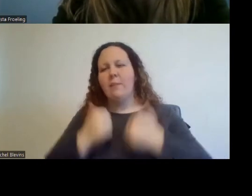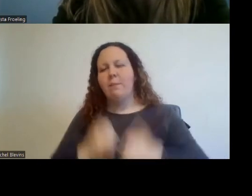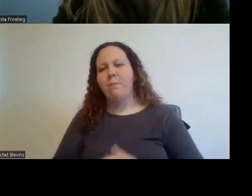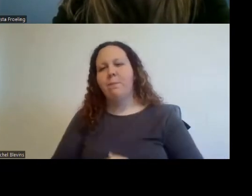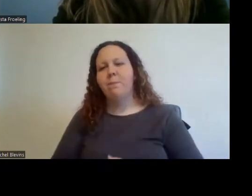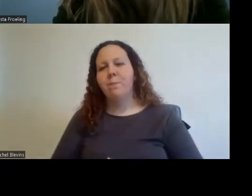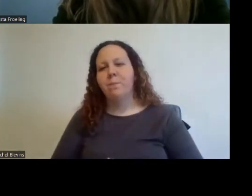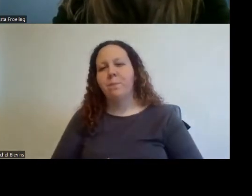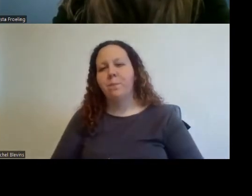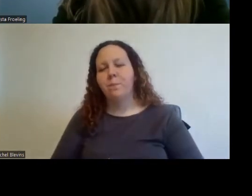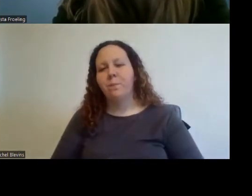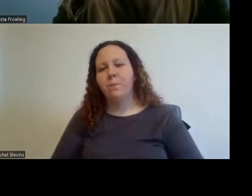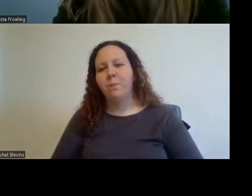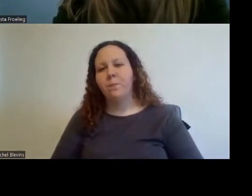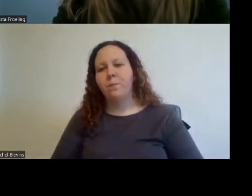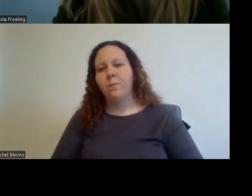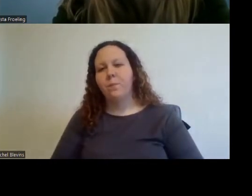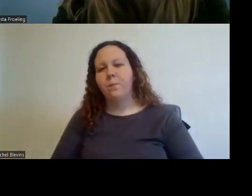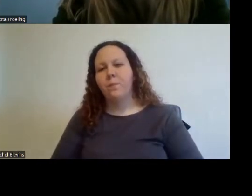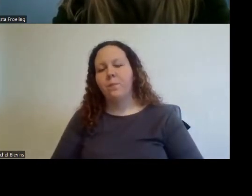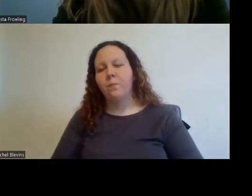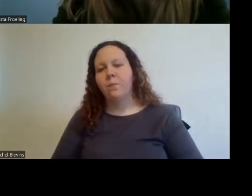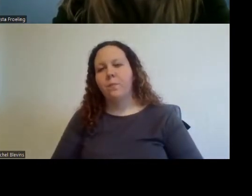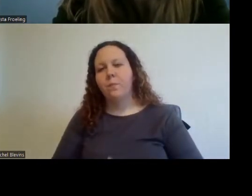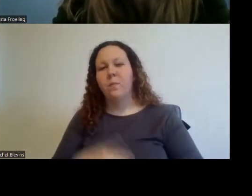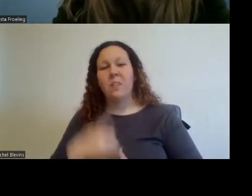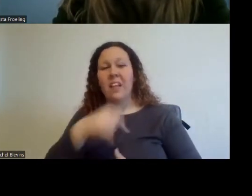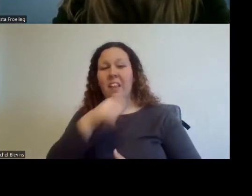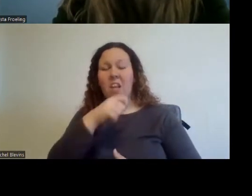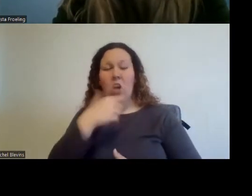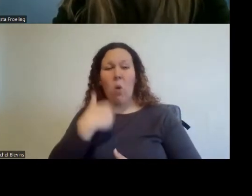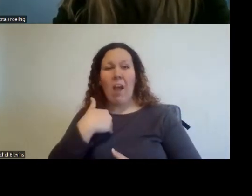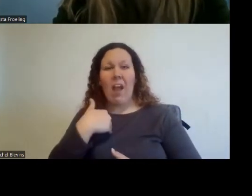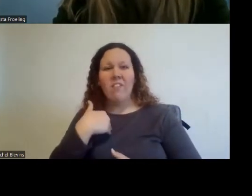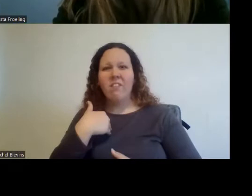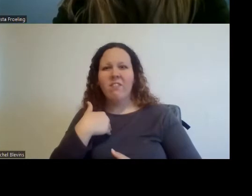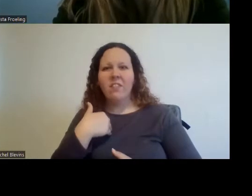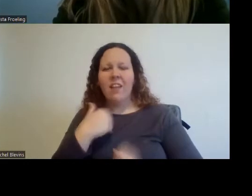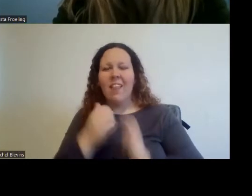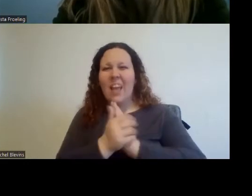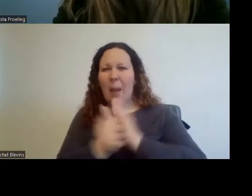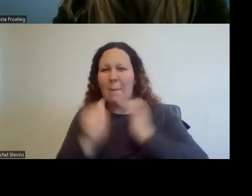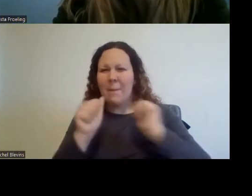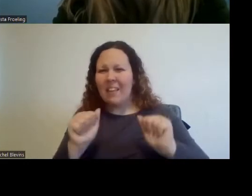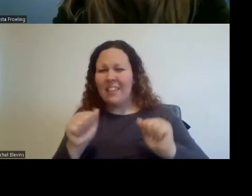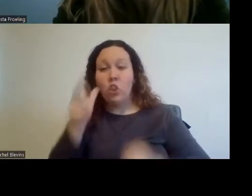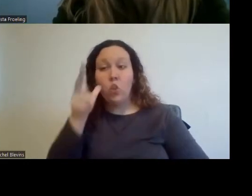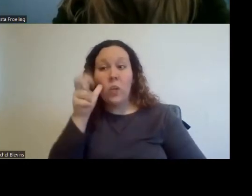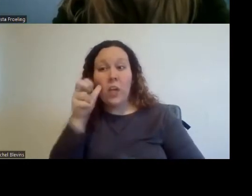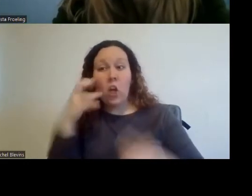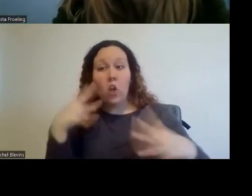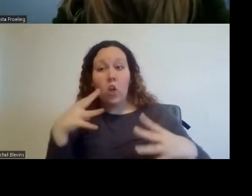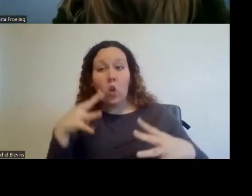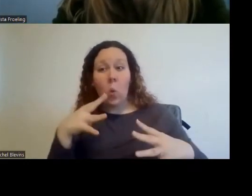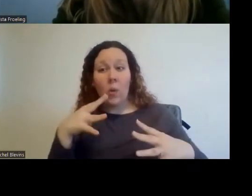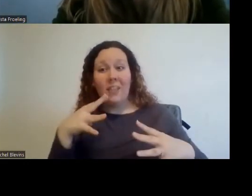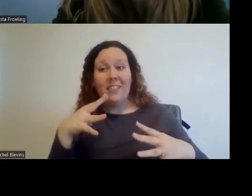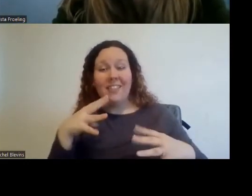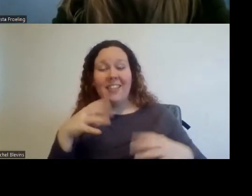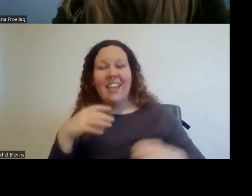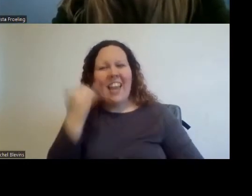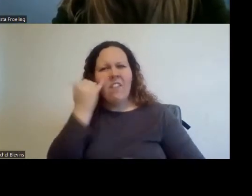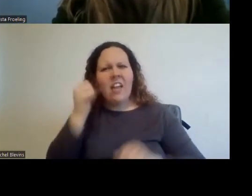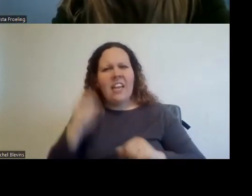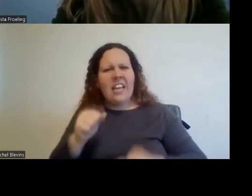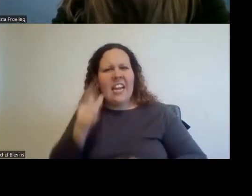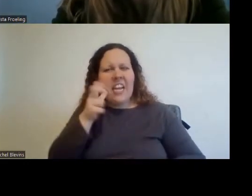They do not have the ability to hear in noise, even if they can hear in quiet, and they cannot localize.